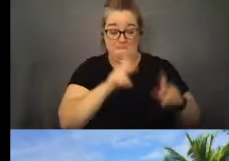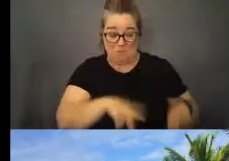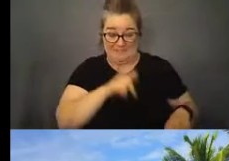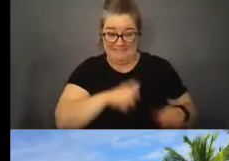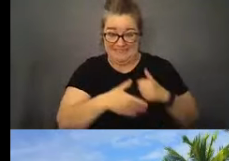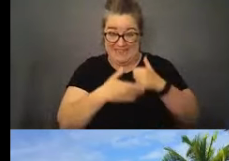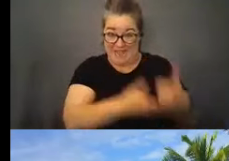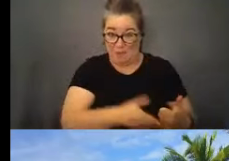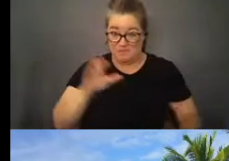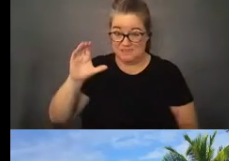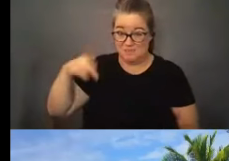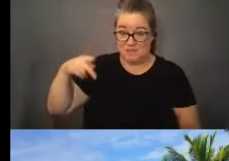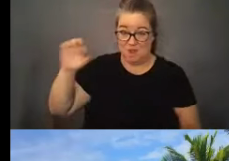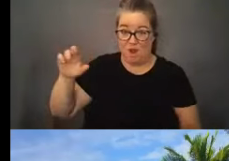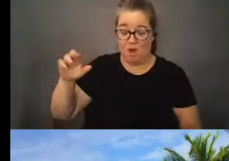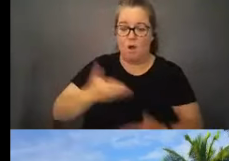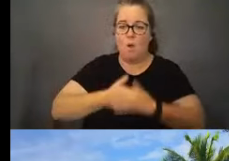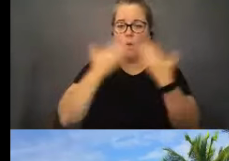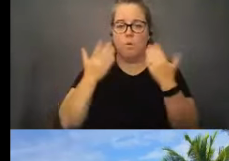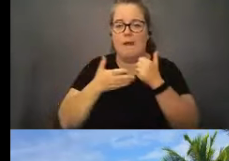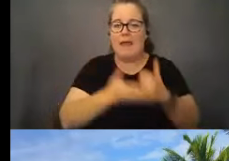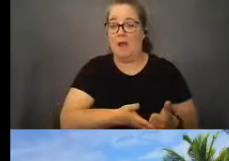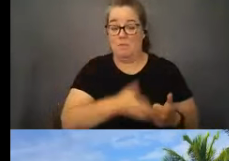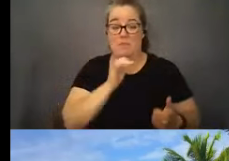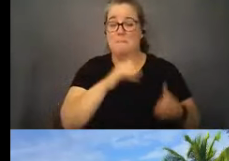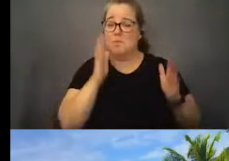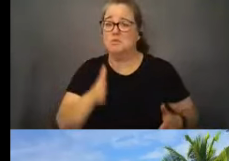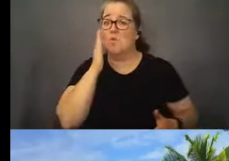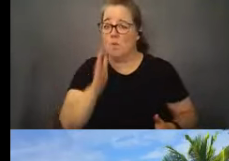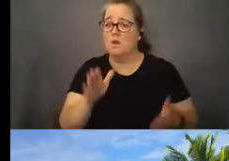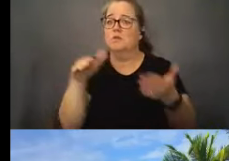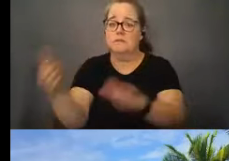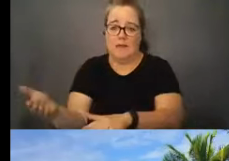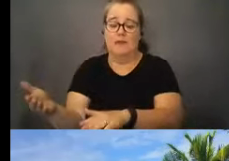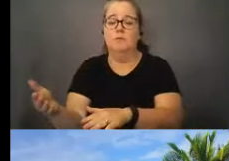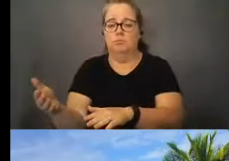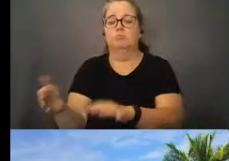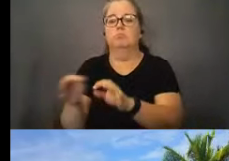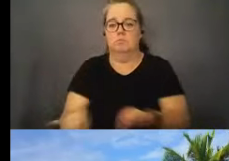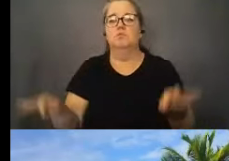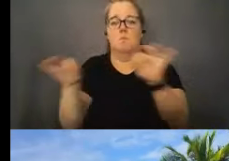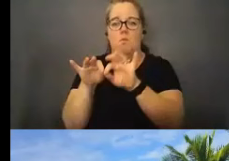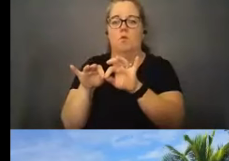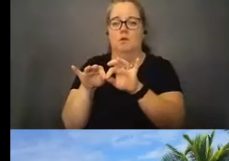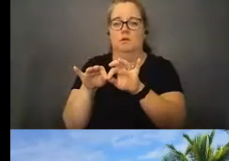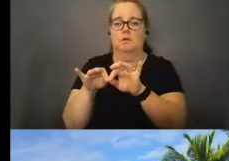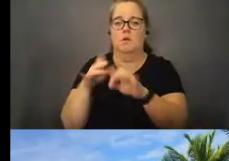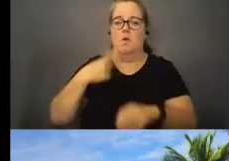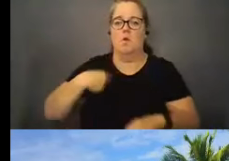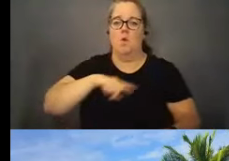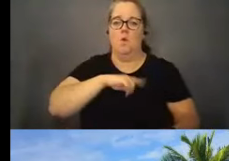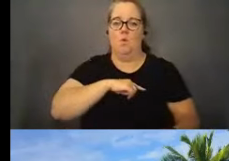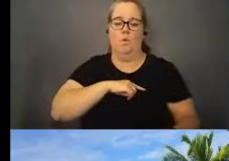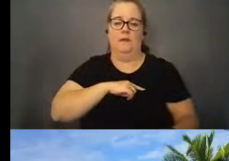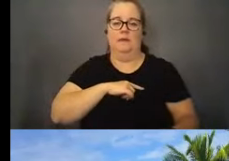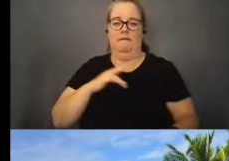stops to help them, then he will die. So it's important that one of us is